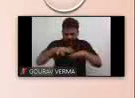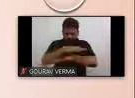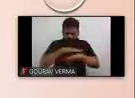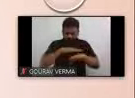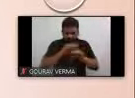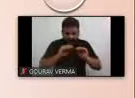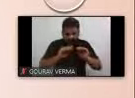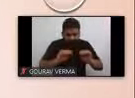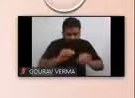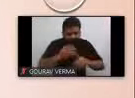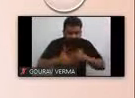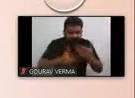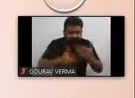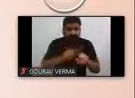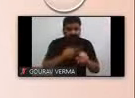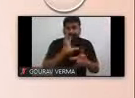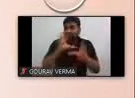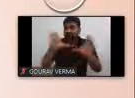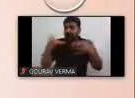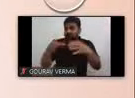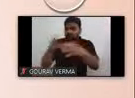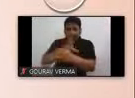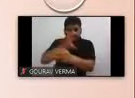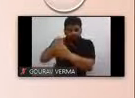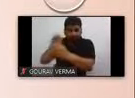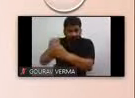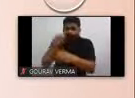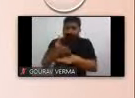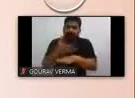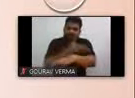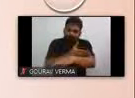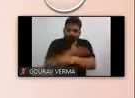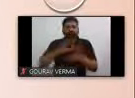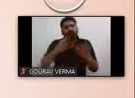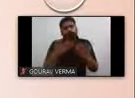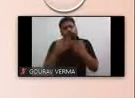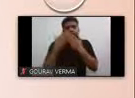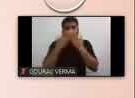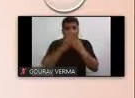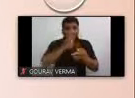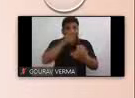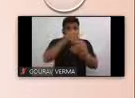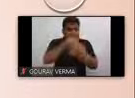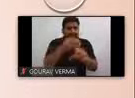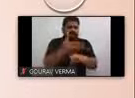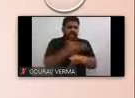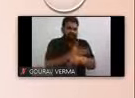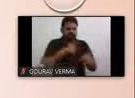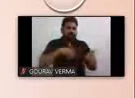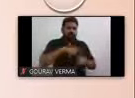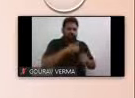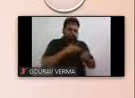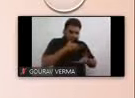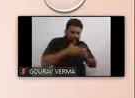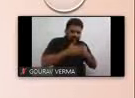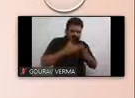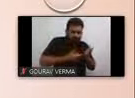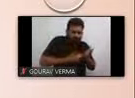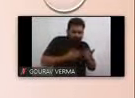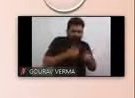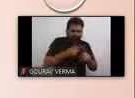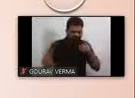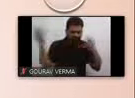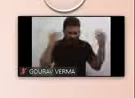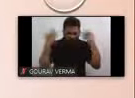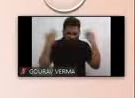he enters a group situation, a school situation, to be tolerant to all these